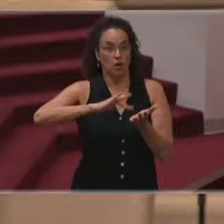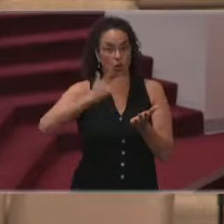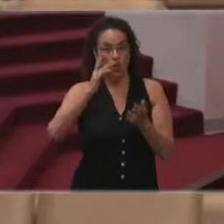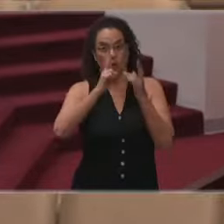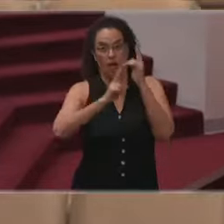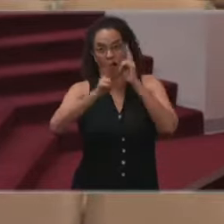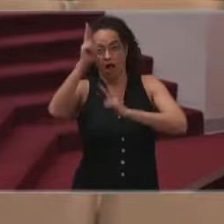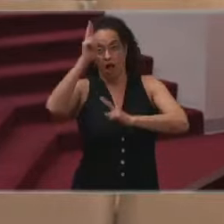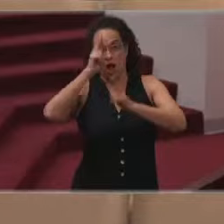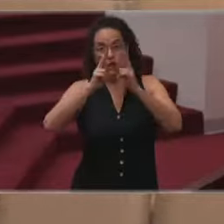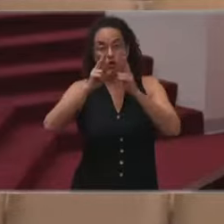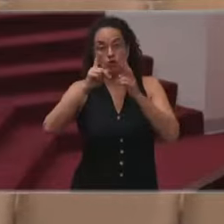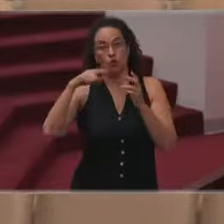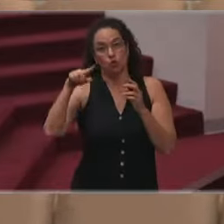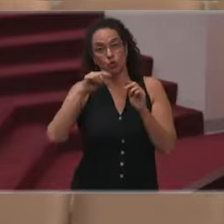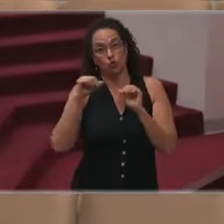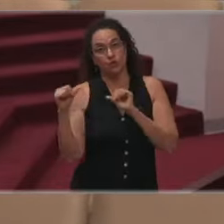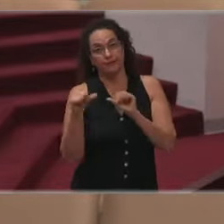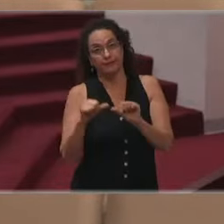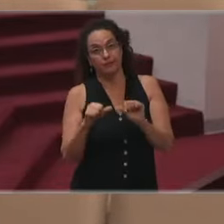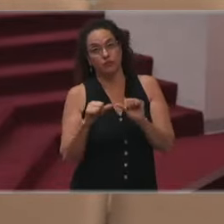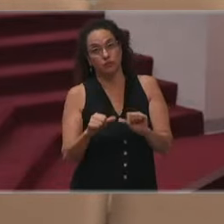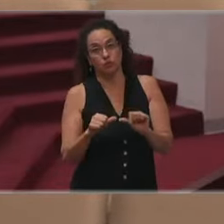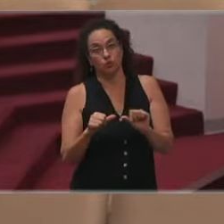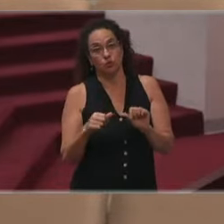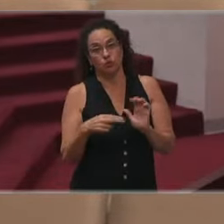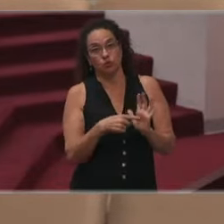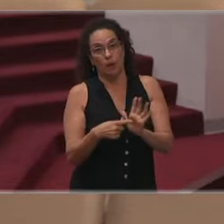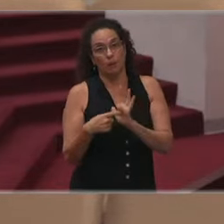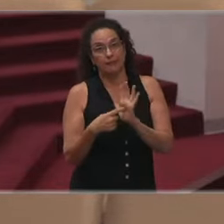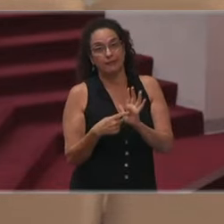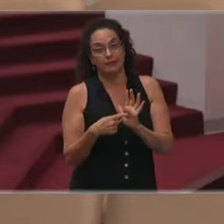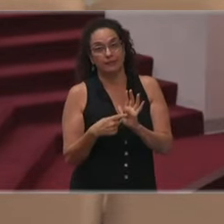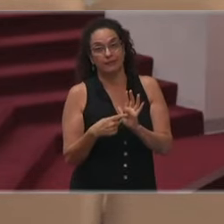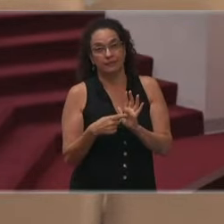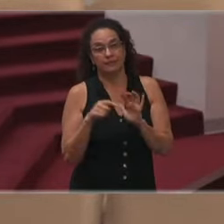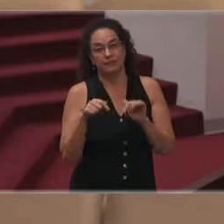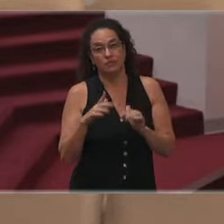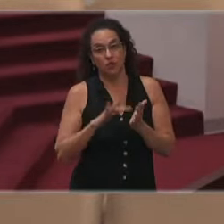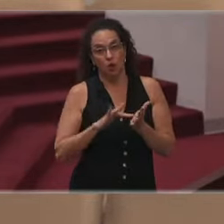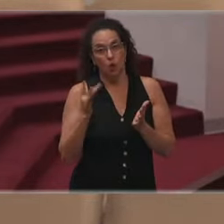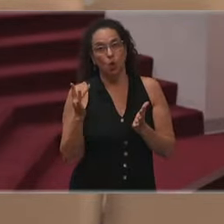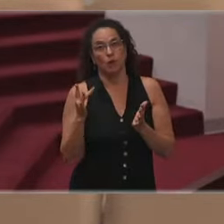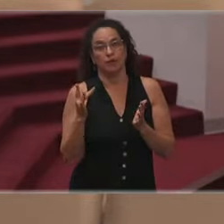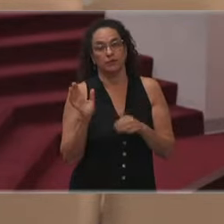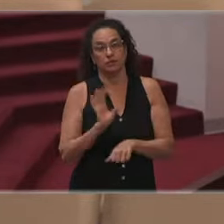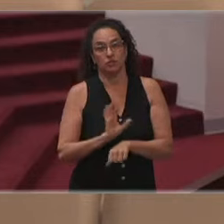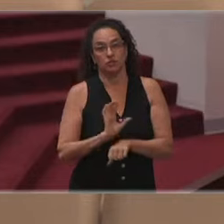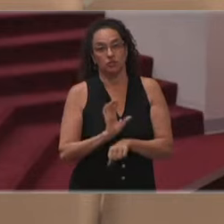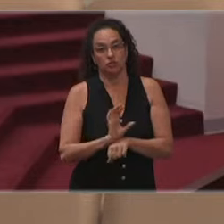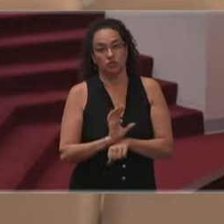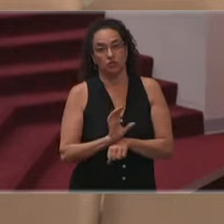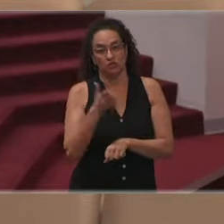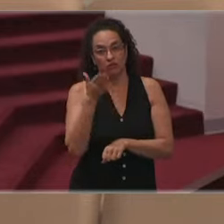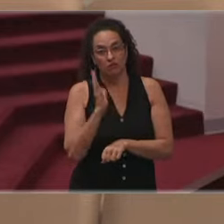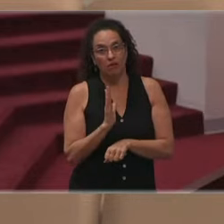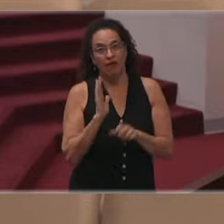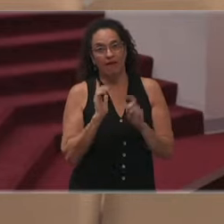honor, and you continue to represent this glorious congregation that God